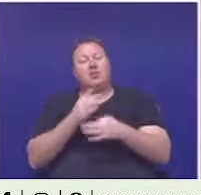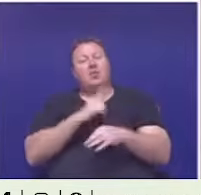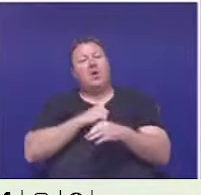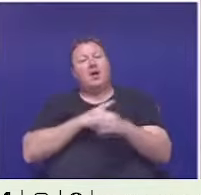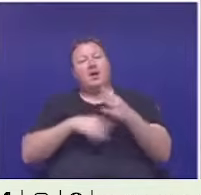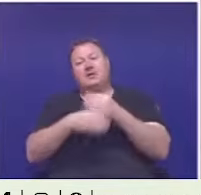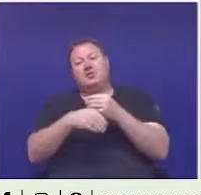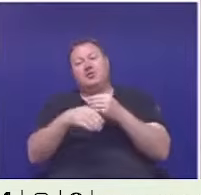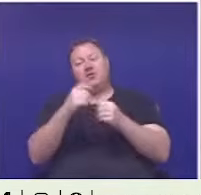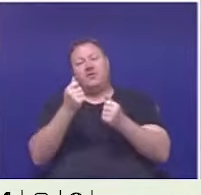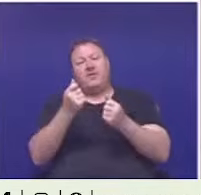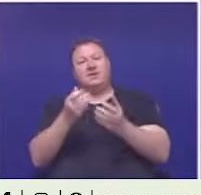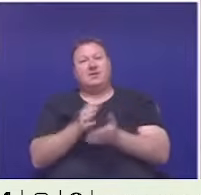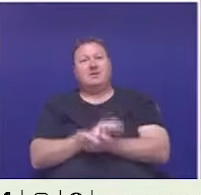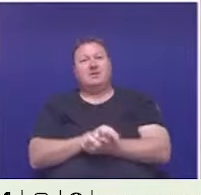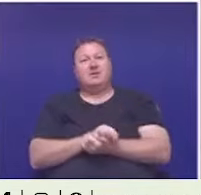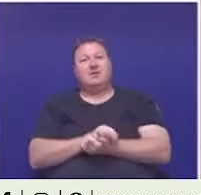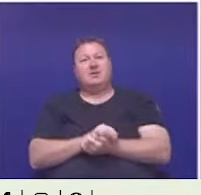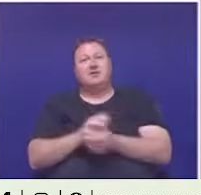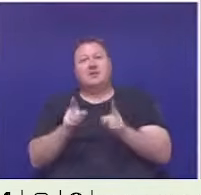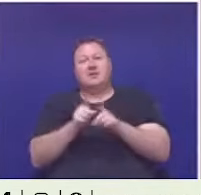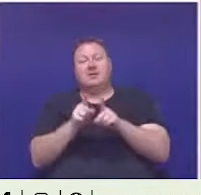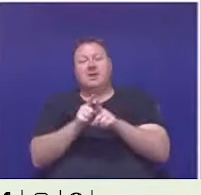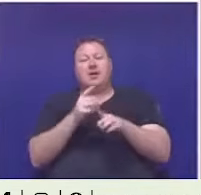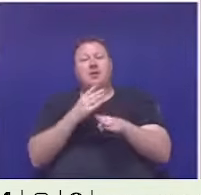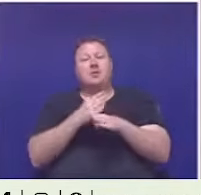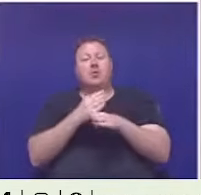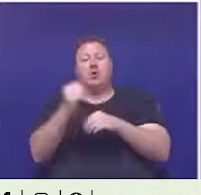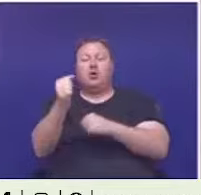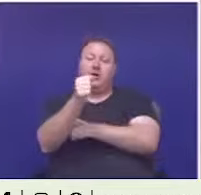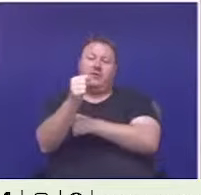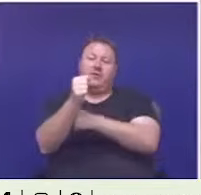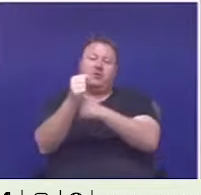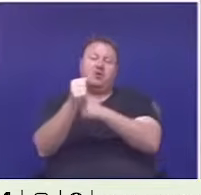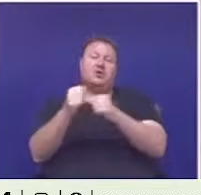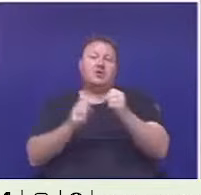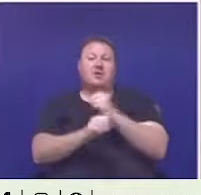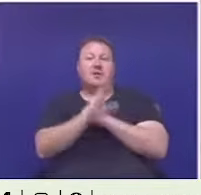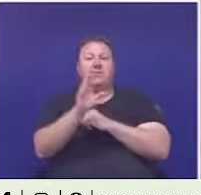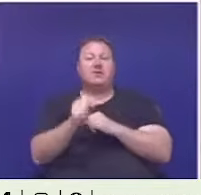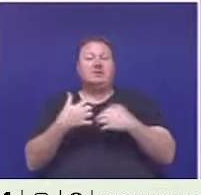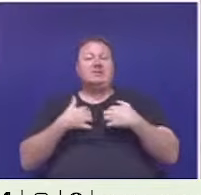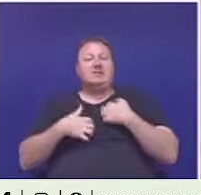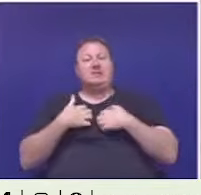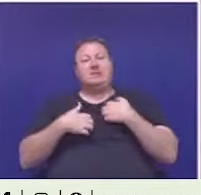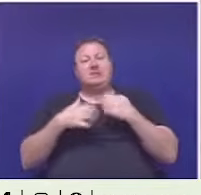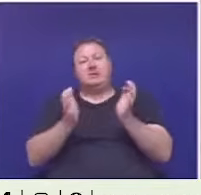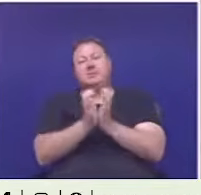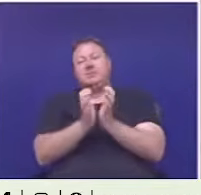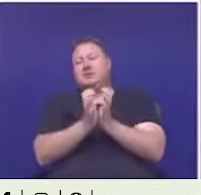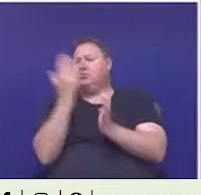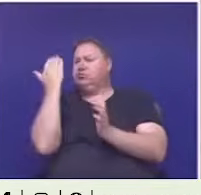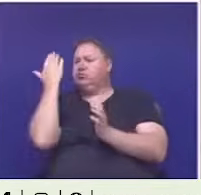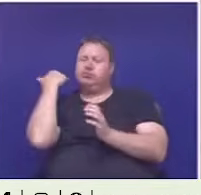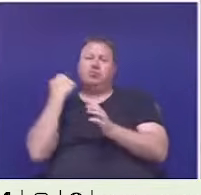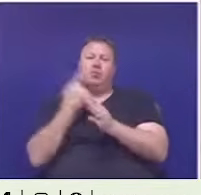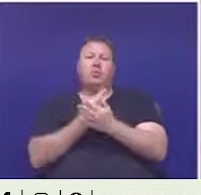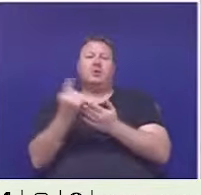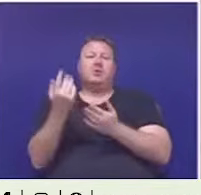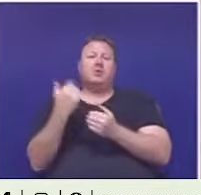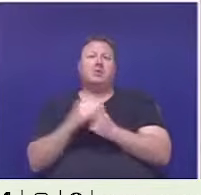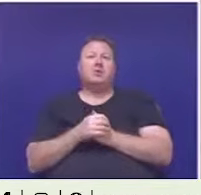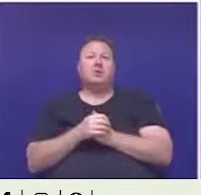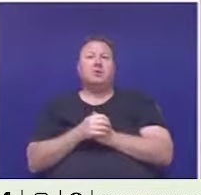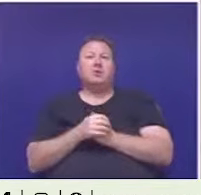funds. We've also looked at working with Infrastructure South Africa. We had an exciting meeting several weeks ago where